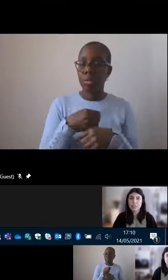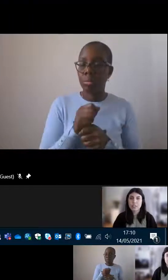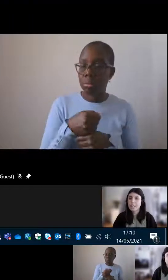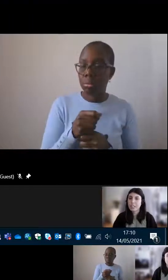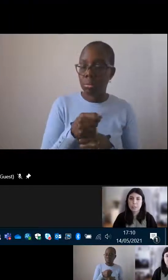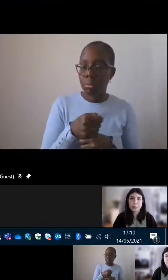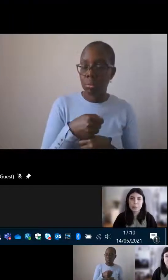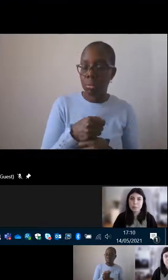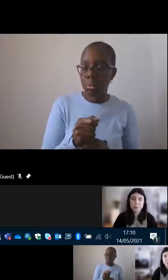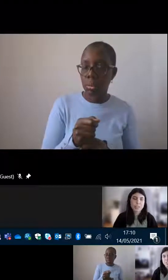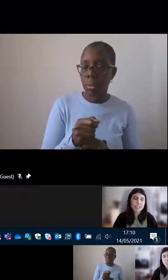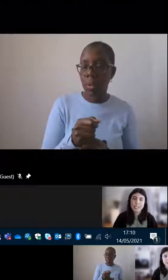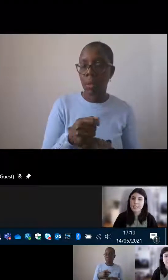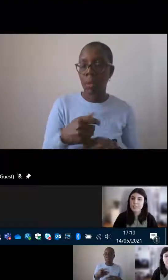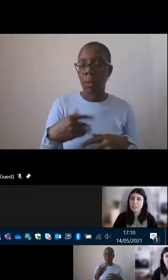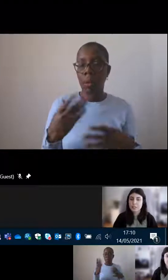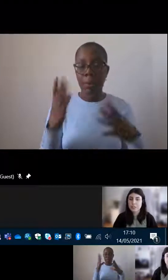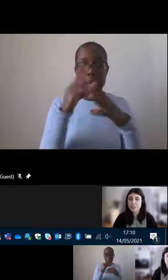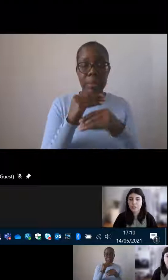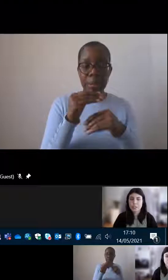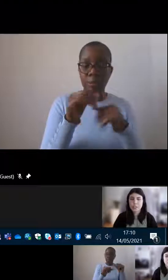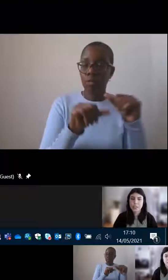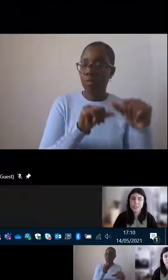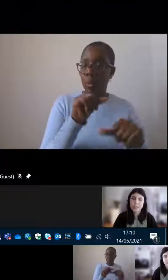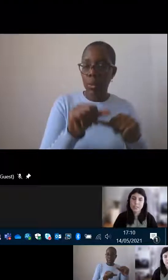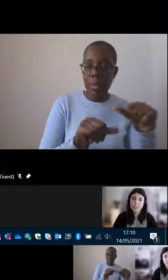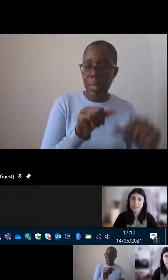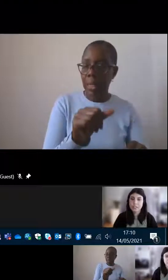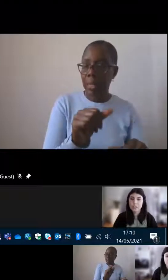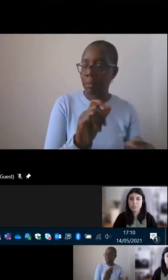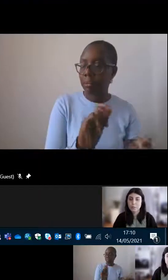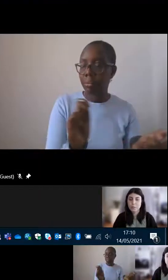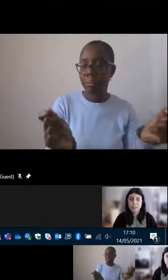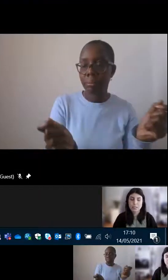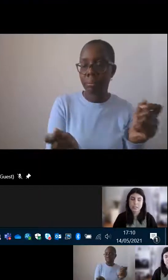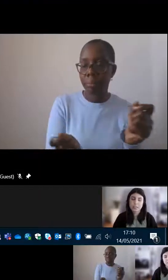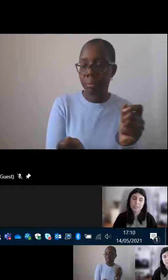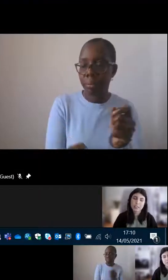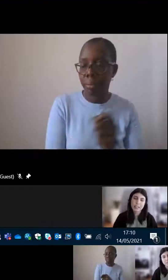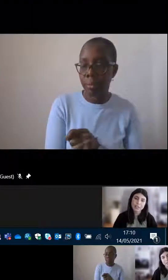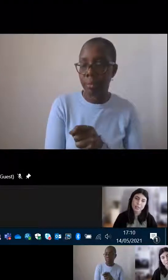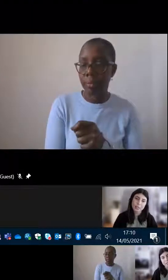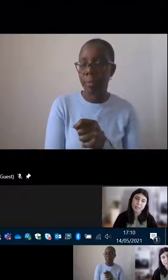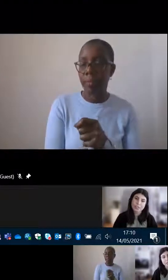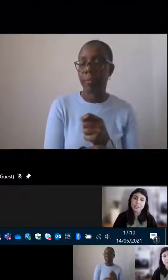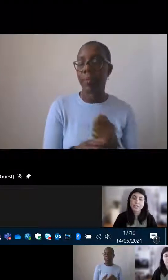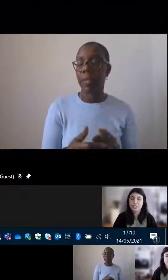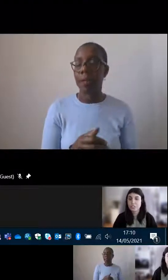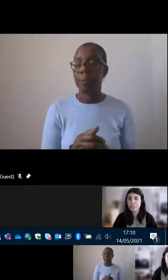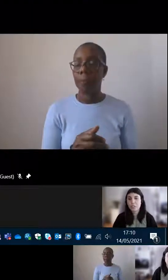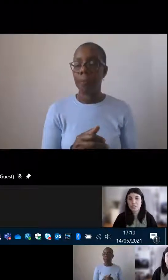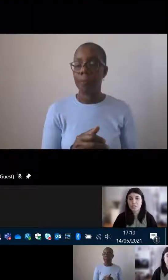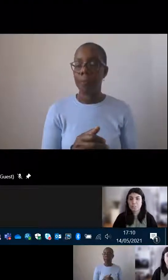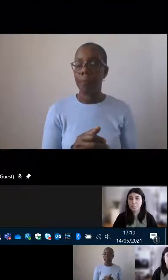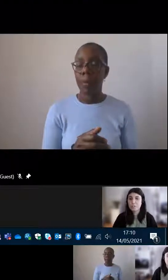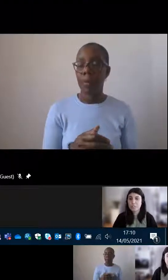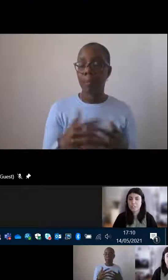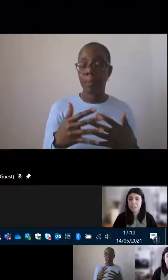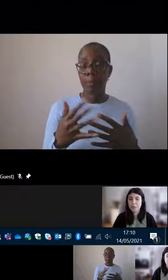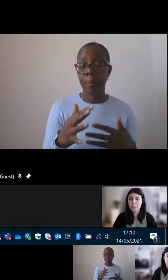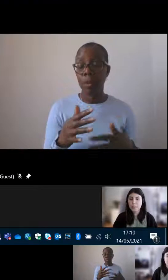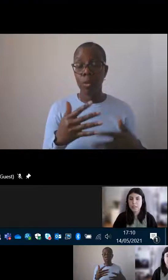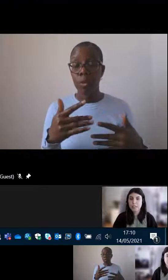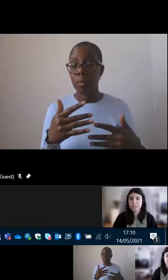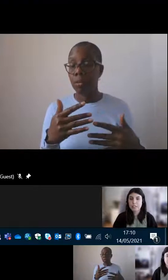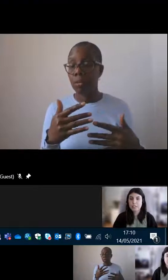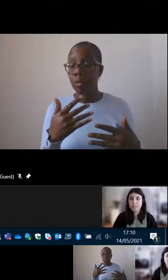or sleep routine hasn't been as great as it used to be, and getting too little or too much